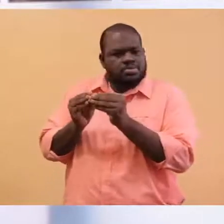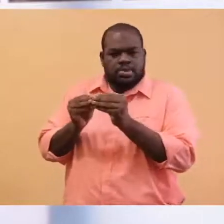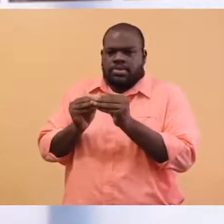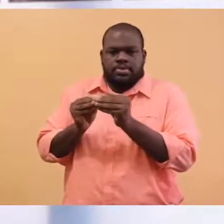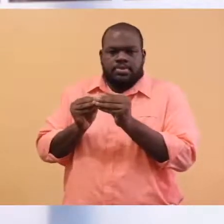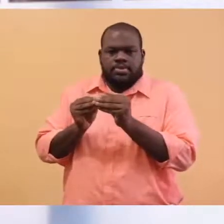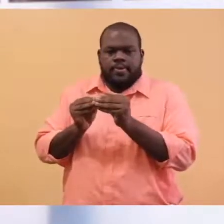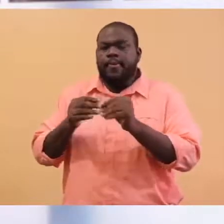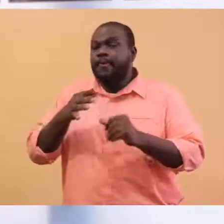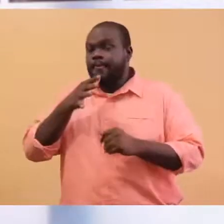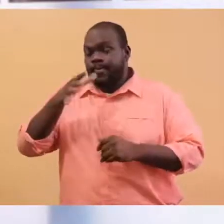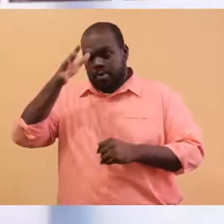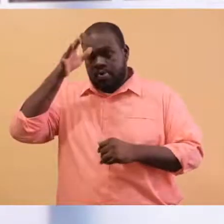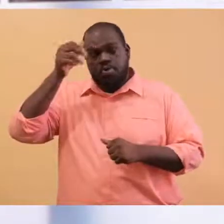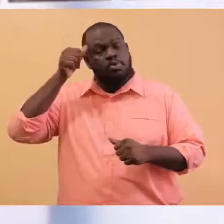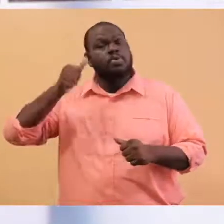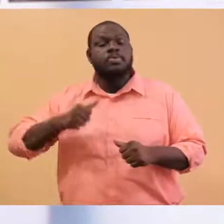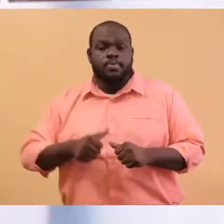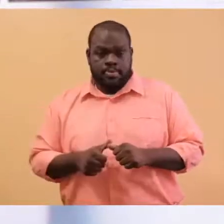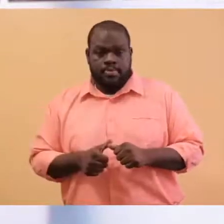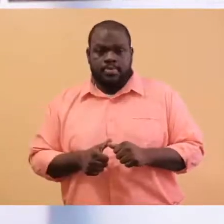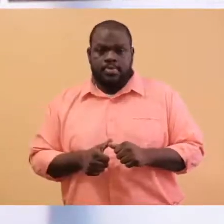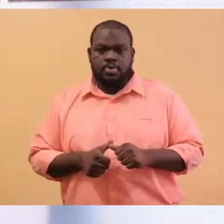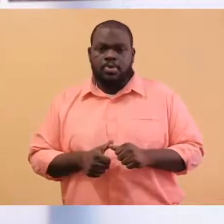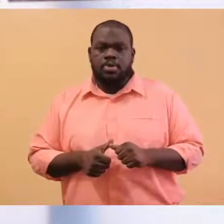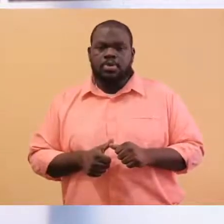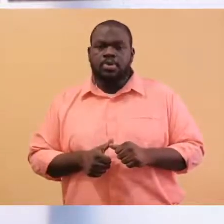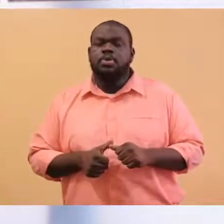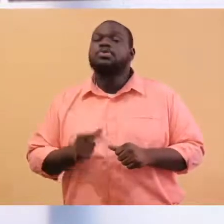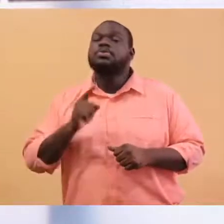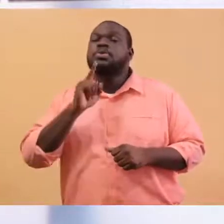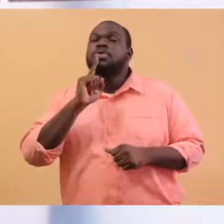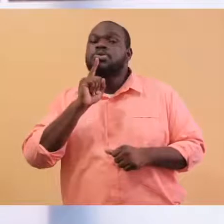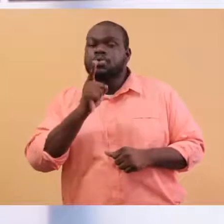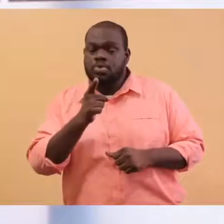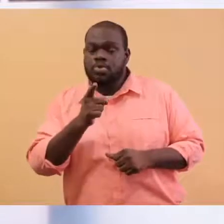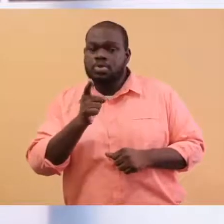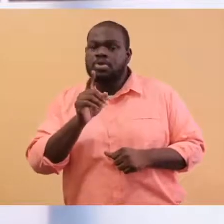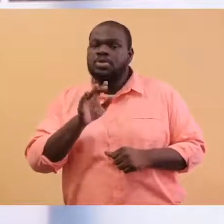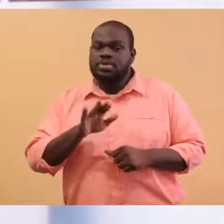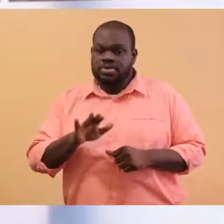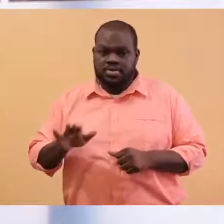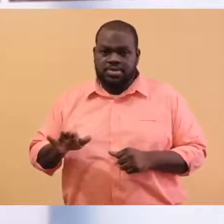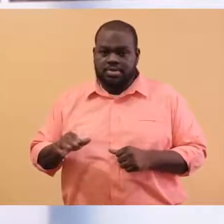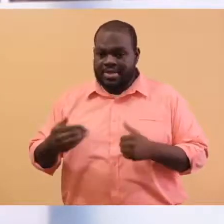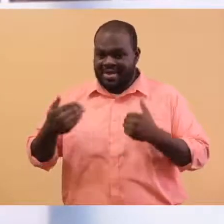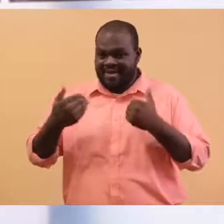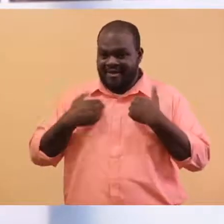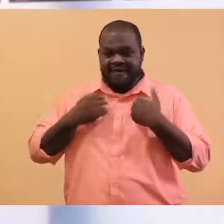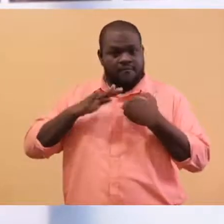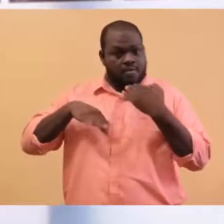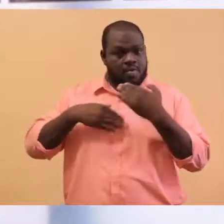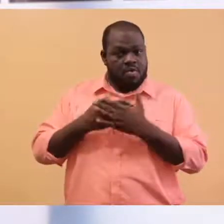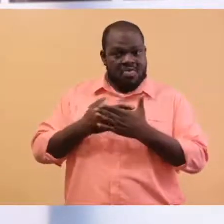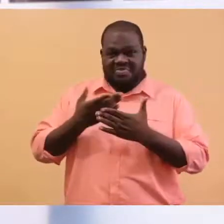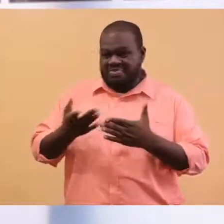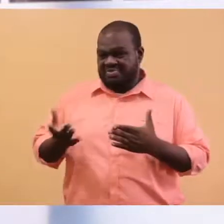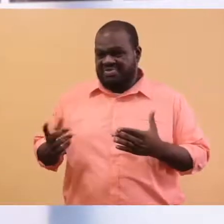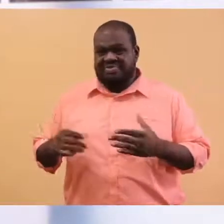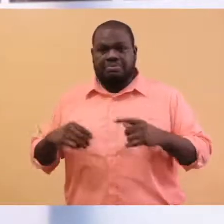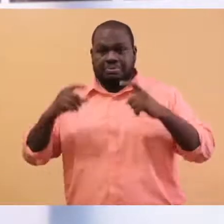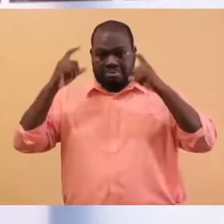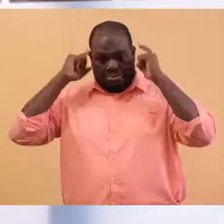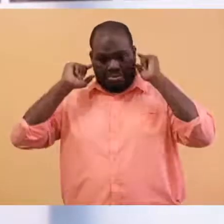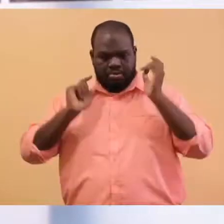to do your part too during this exam period. Ensure that your children are armed with all the required things: